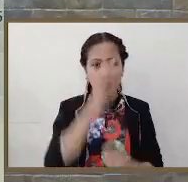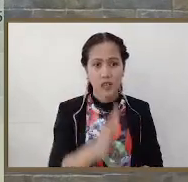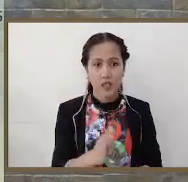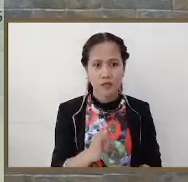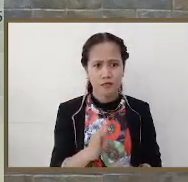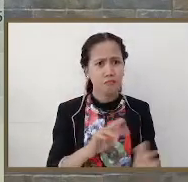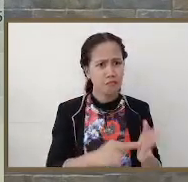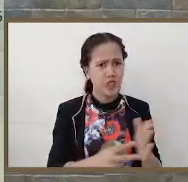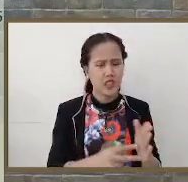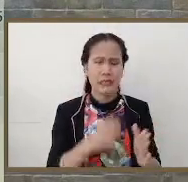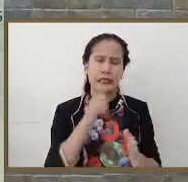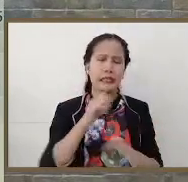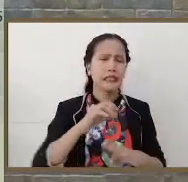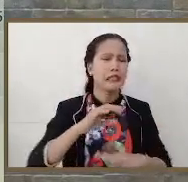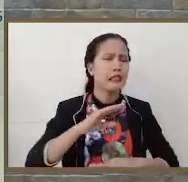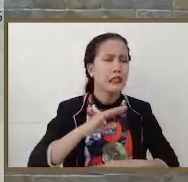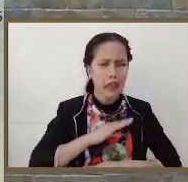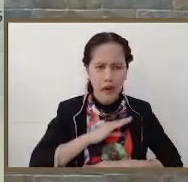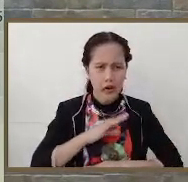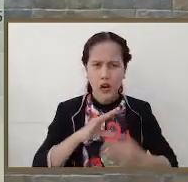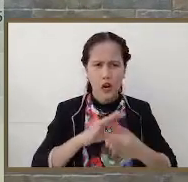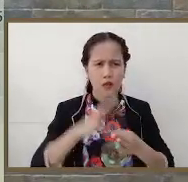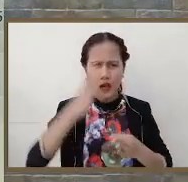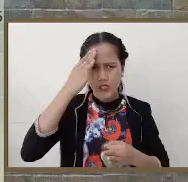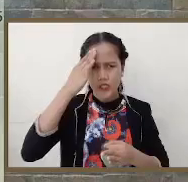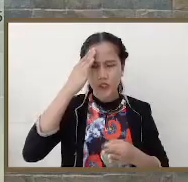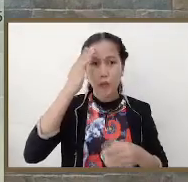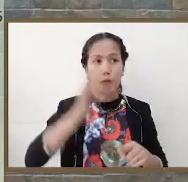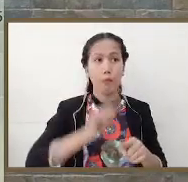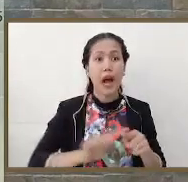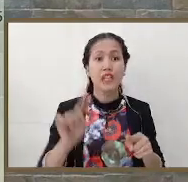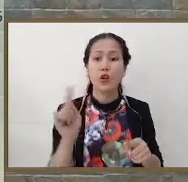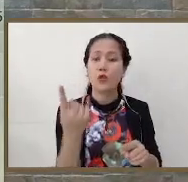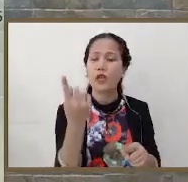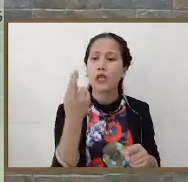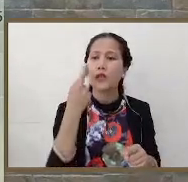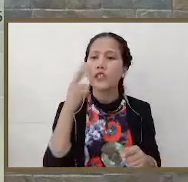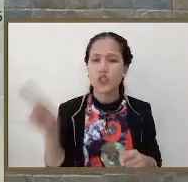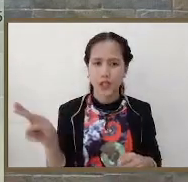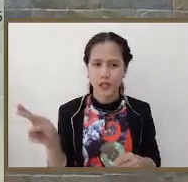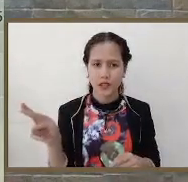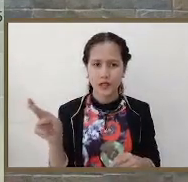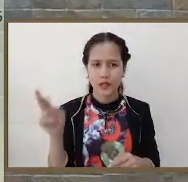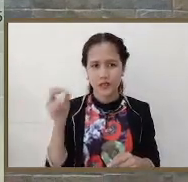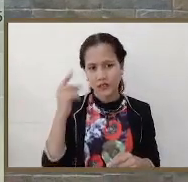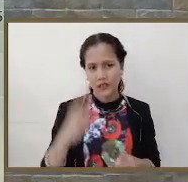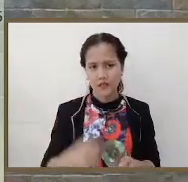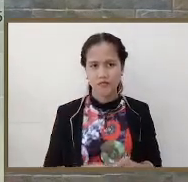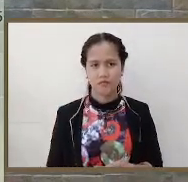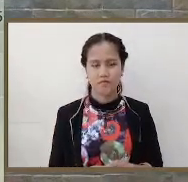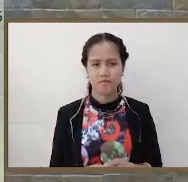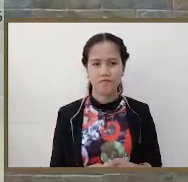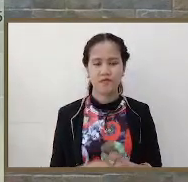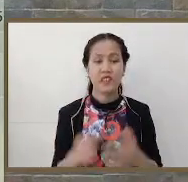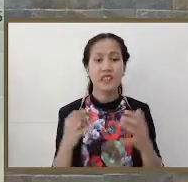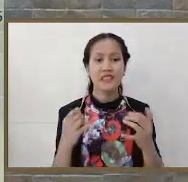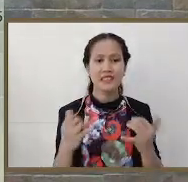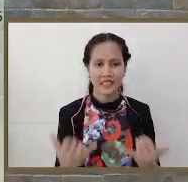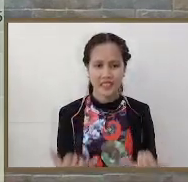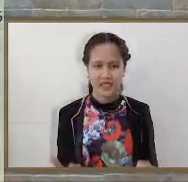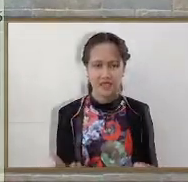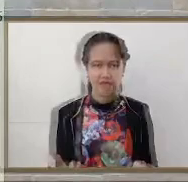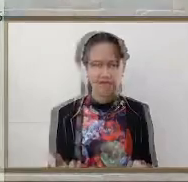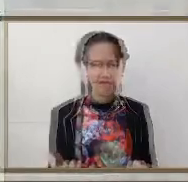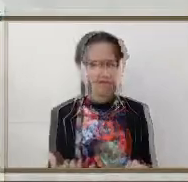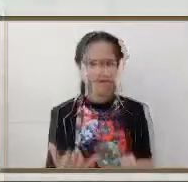Why? Because they reject knowledge. Fast forward in our time, brethren. Let's have our own